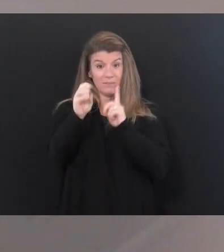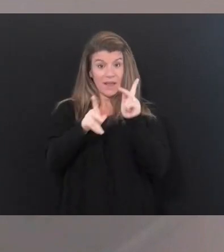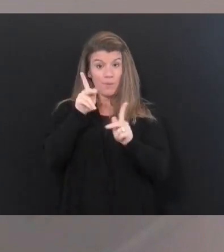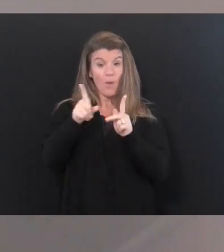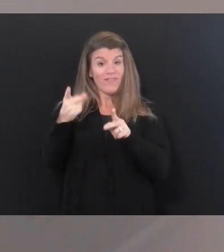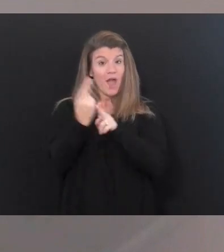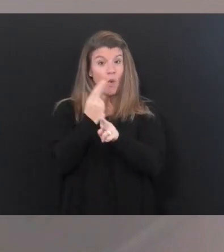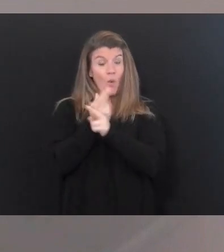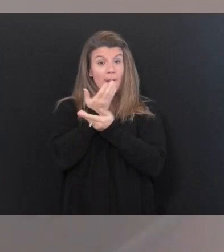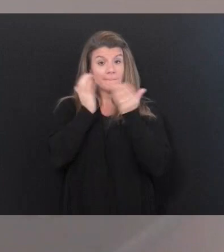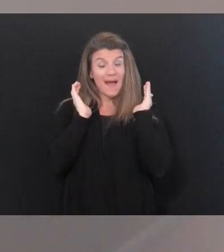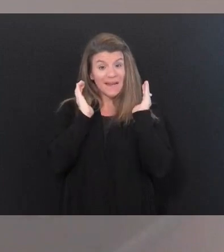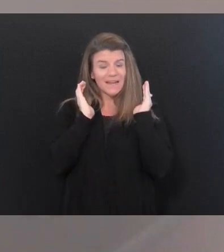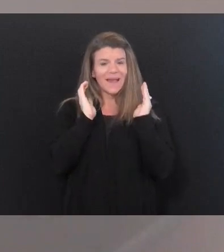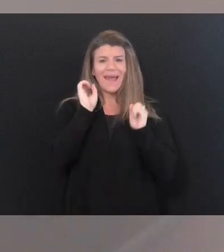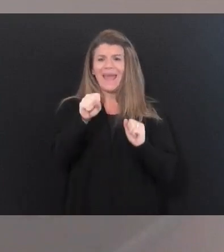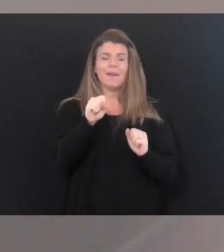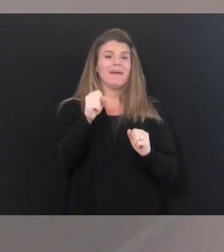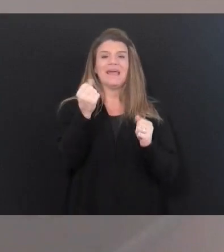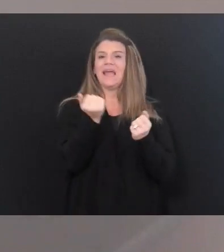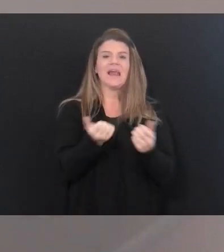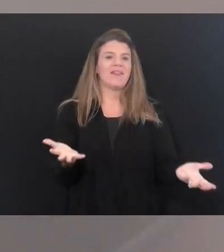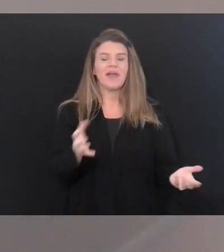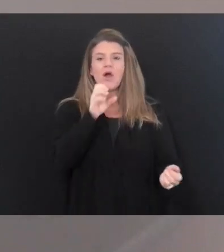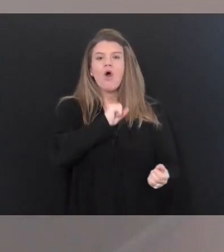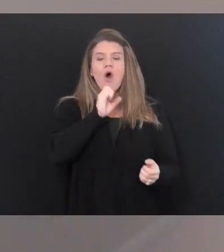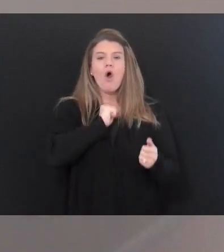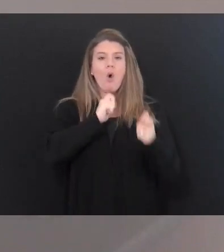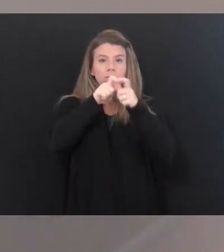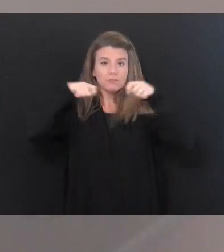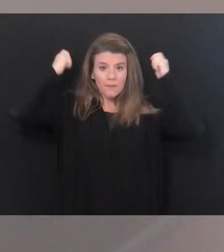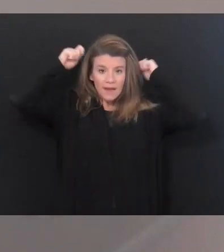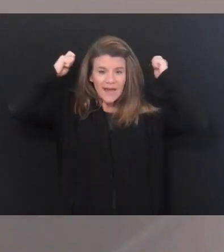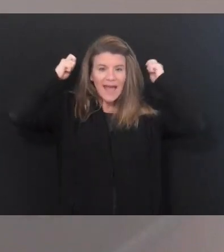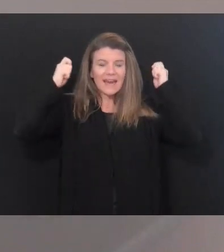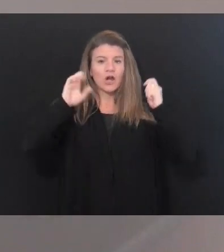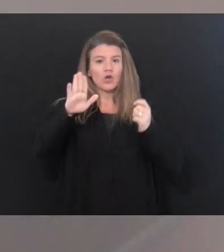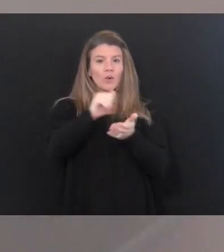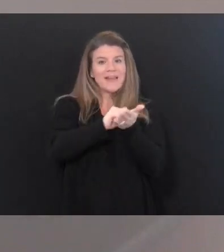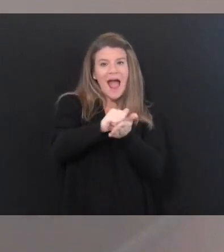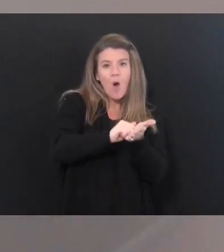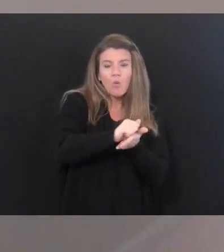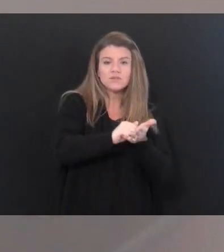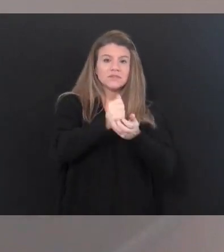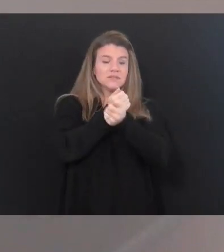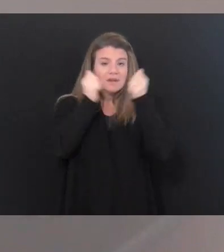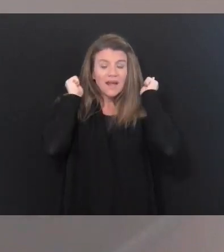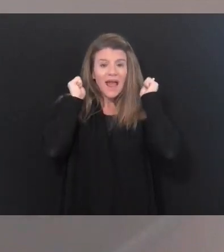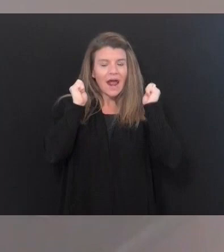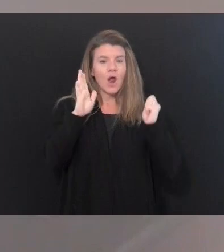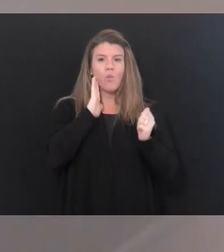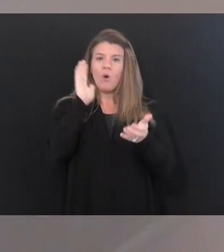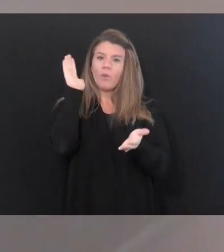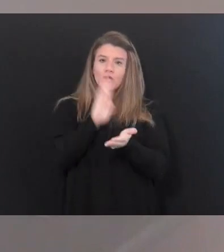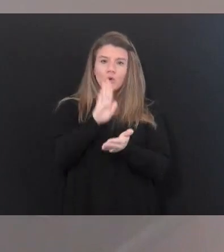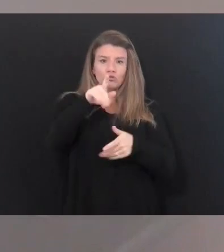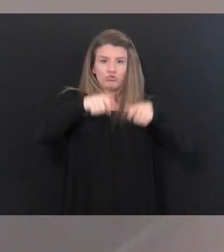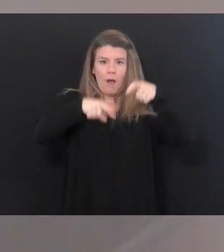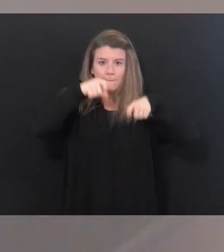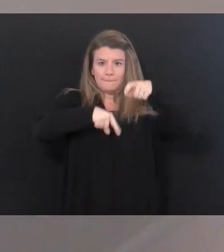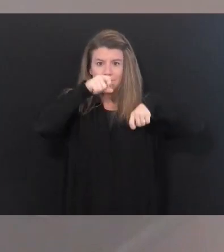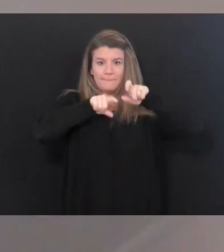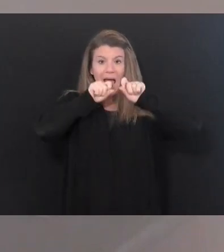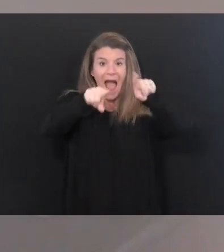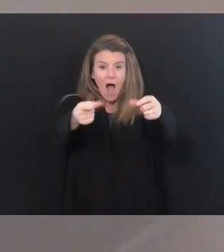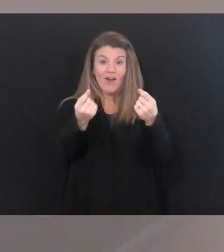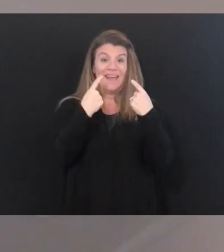be a folded bandana, it can be a dish towel, as long as you're wearing it okay, it reduces the droplet spread and seems to